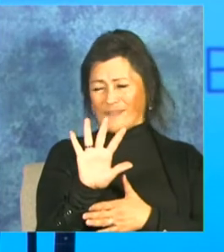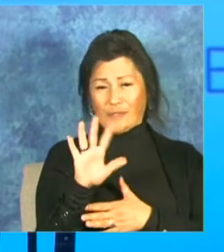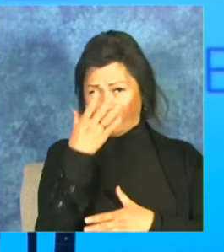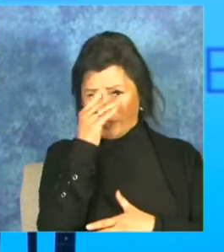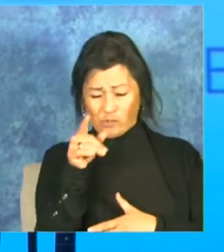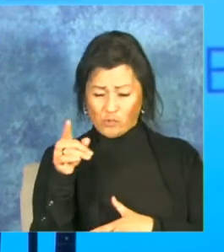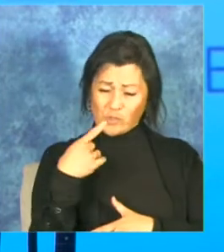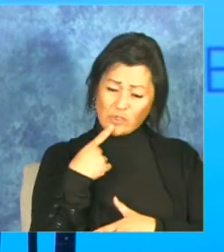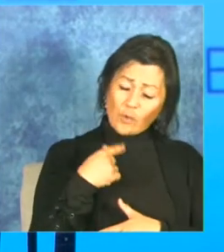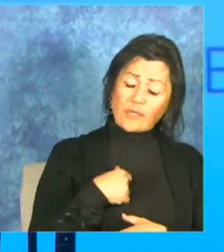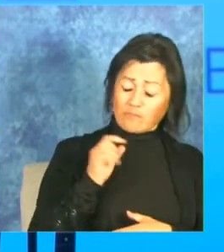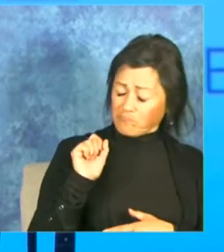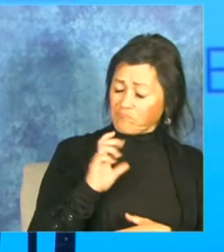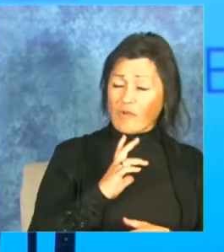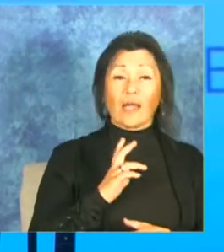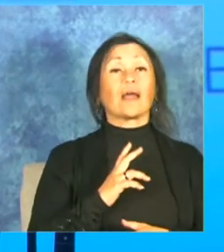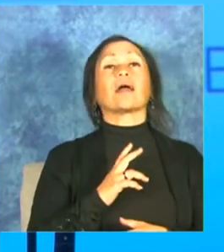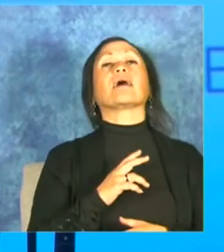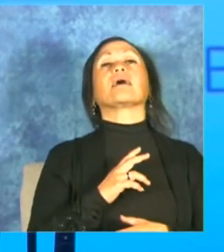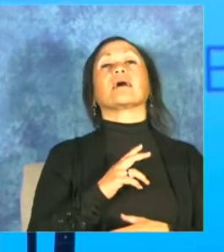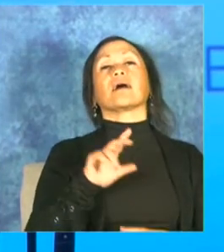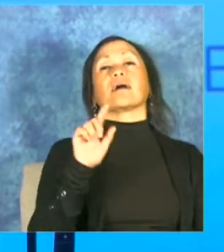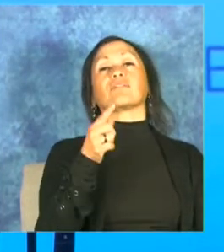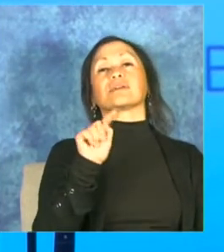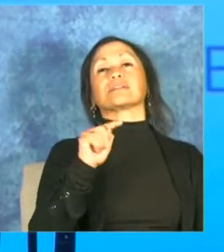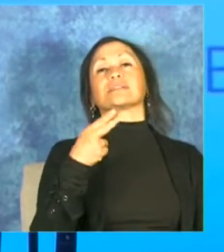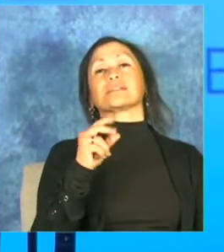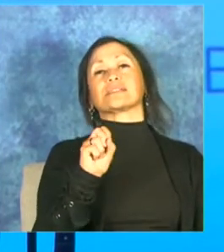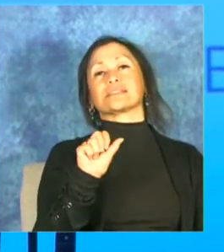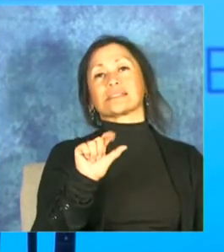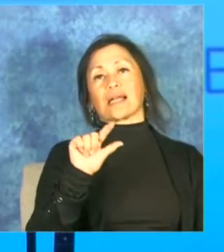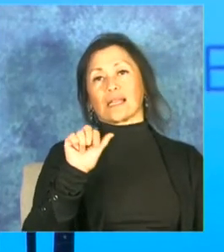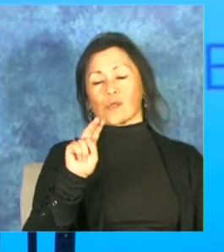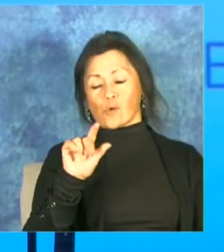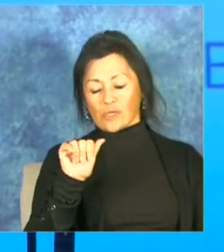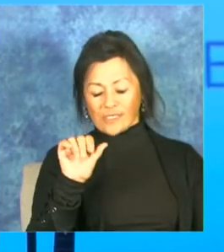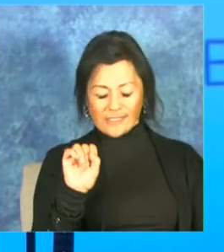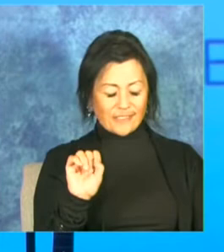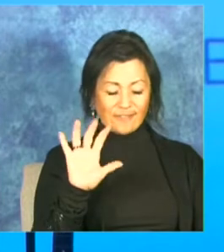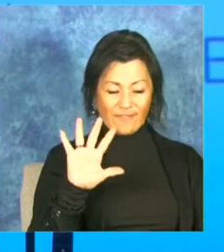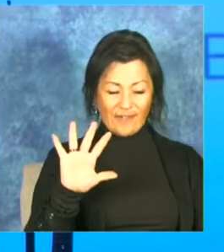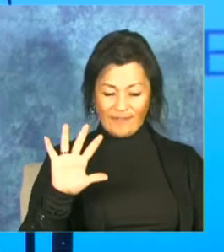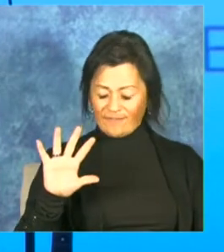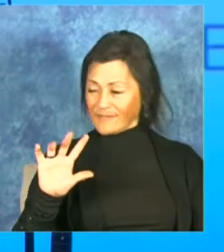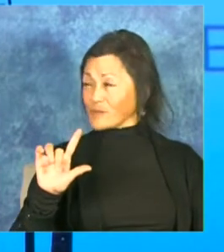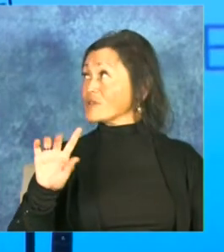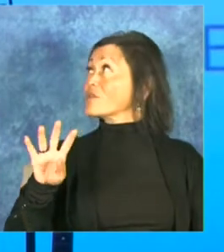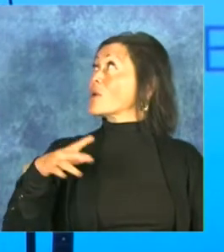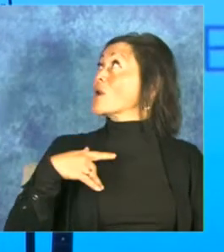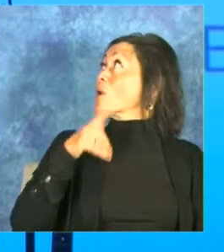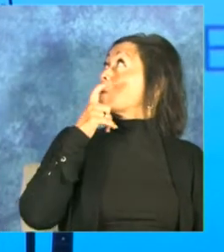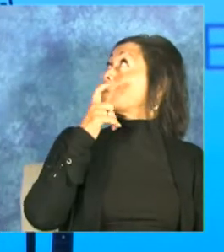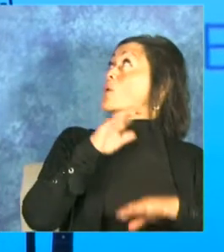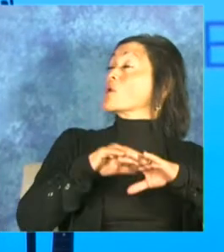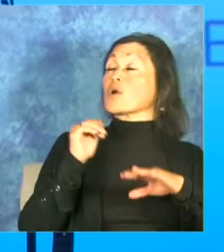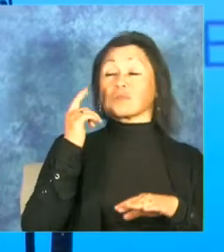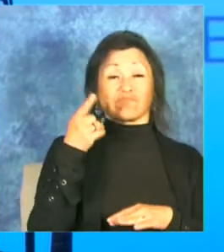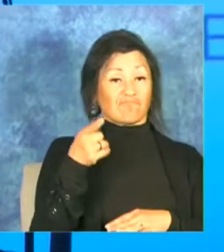that was involved. In 1 Thessalonians 5:24, it says, the one who calls you is faithful, and he will do